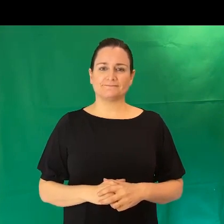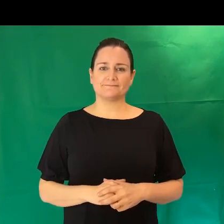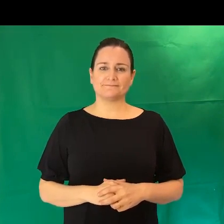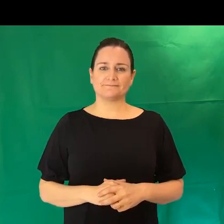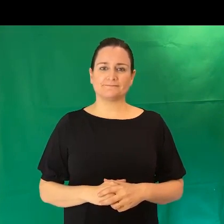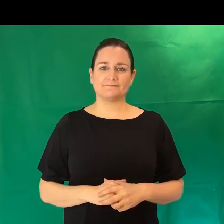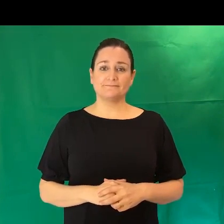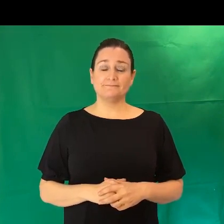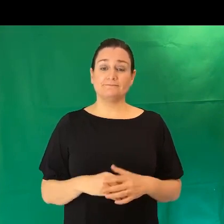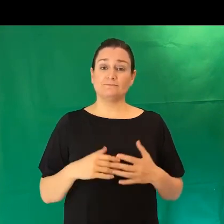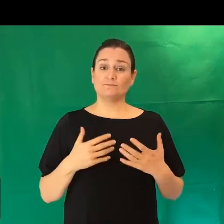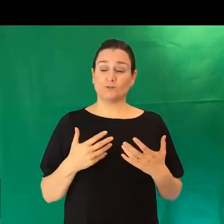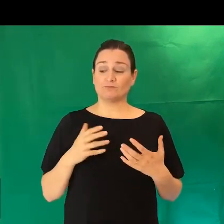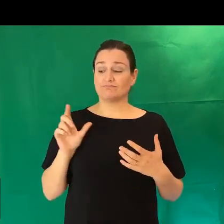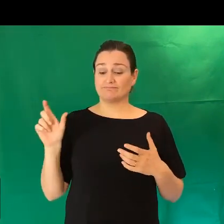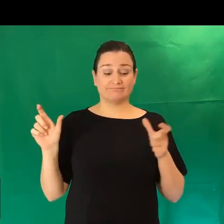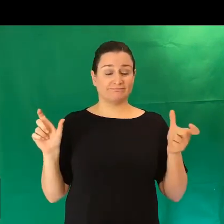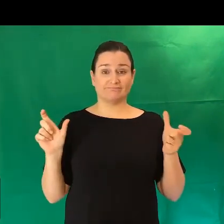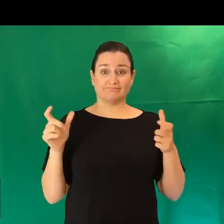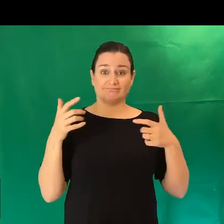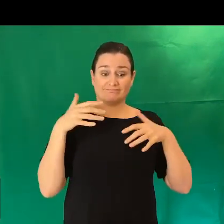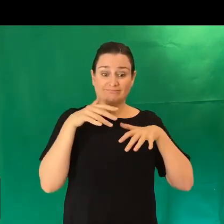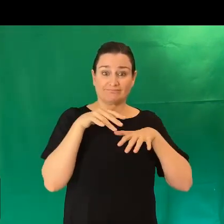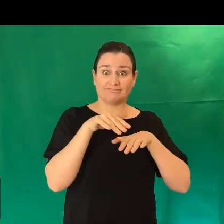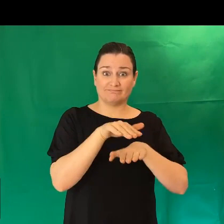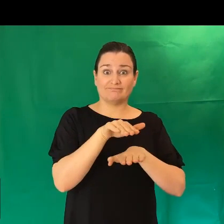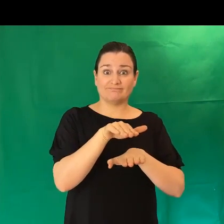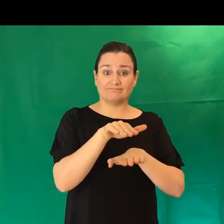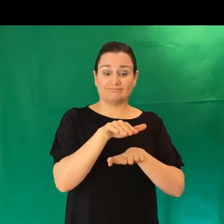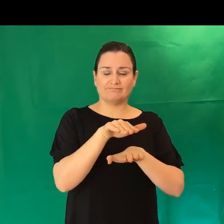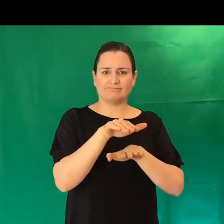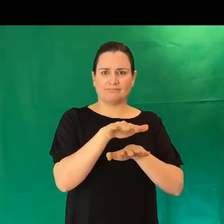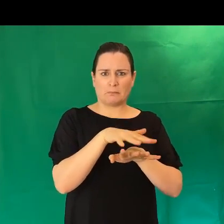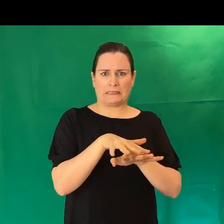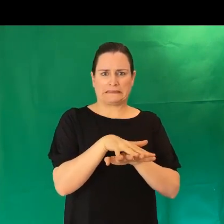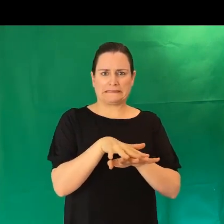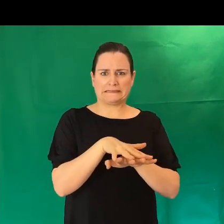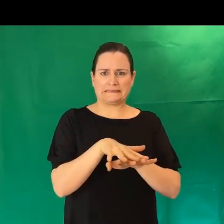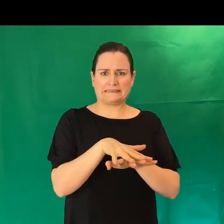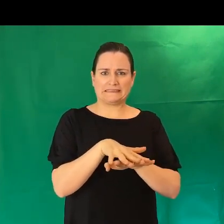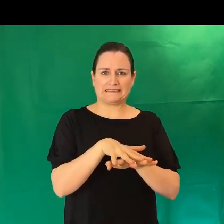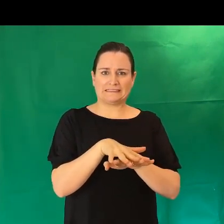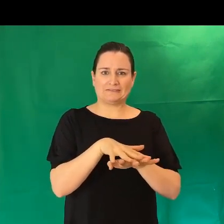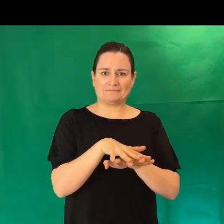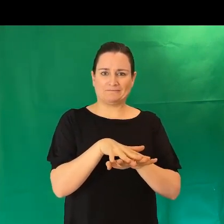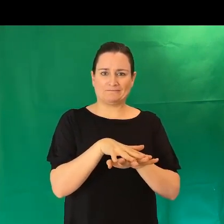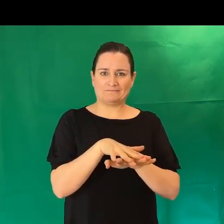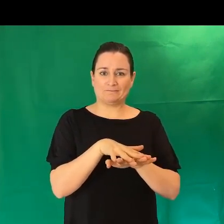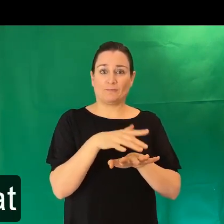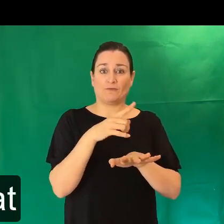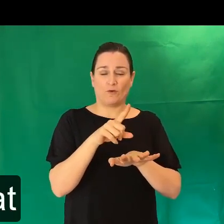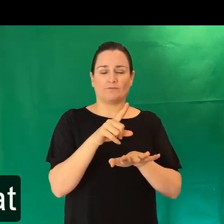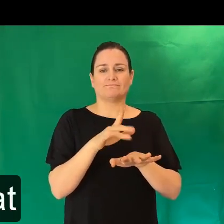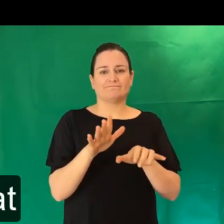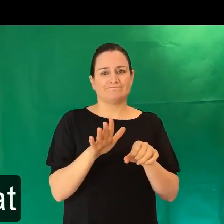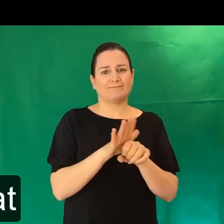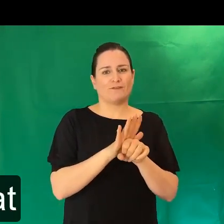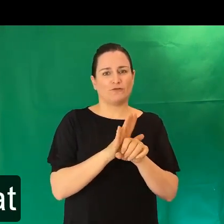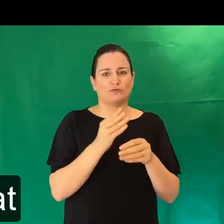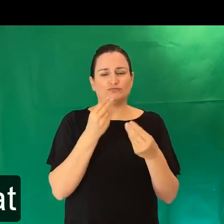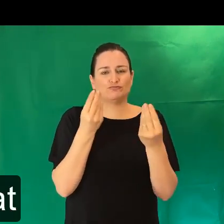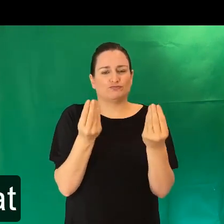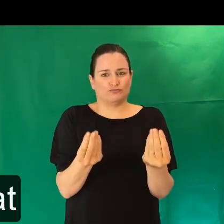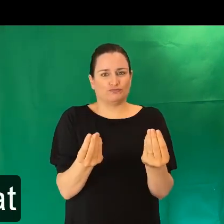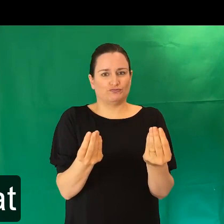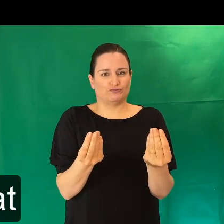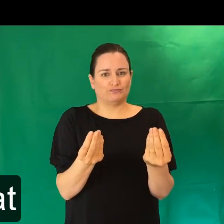A really intriguing part of code blending is where the two modalities actually are mixed to convey the full proposition.